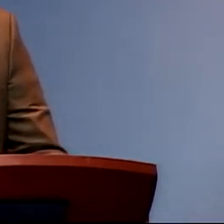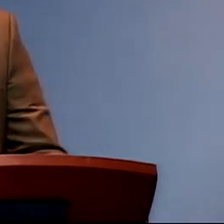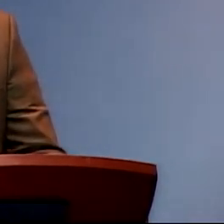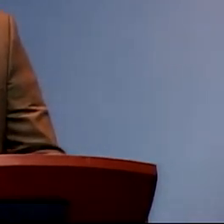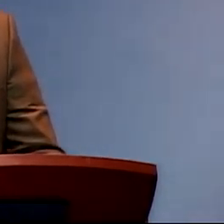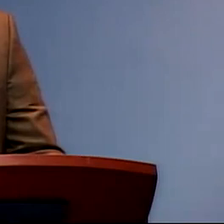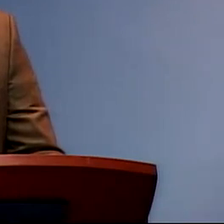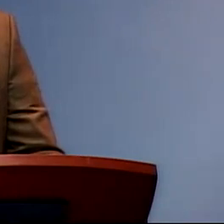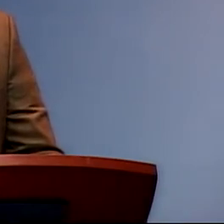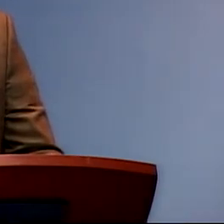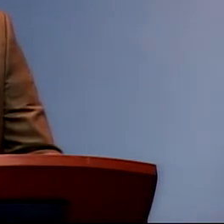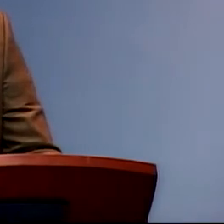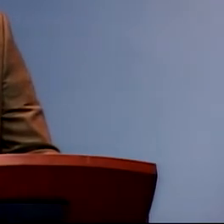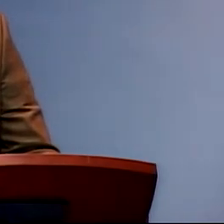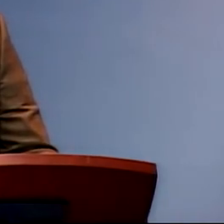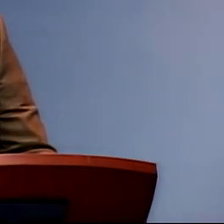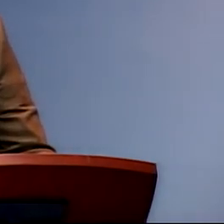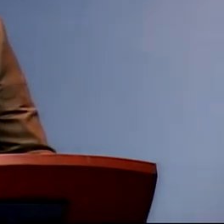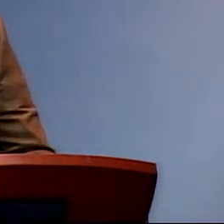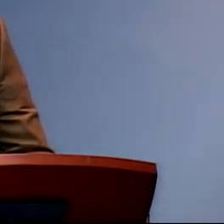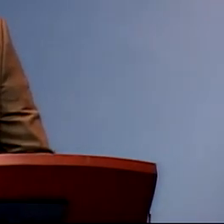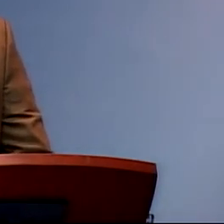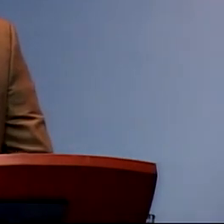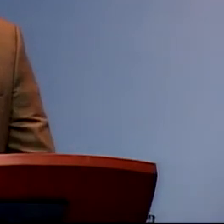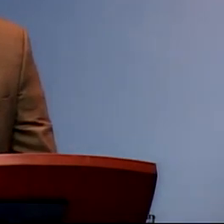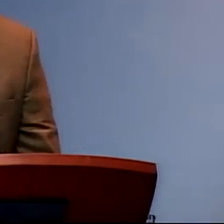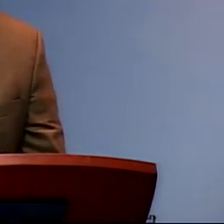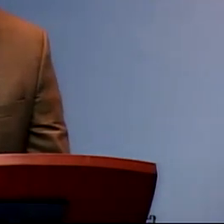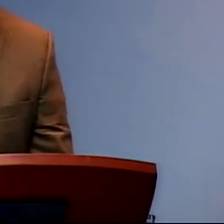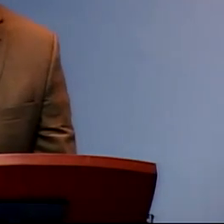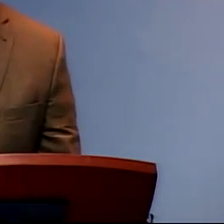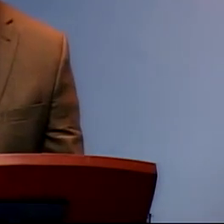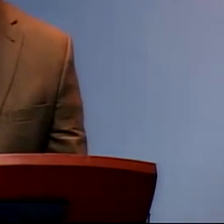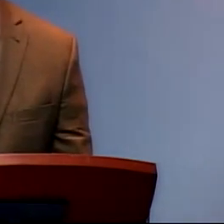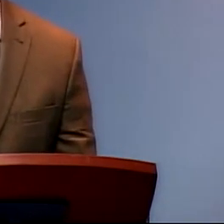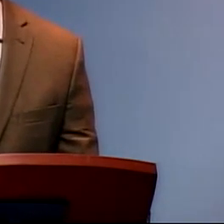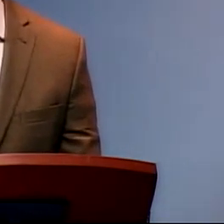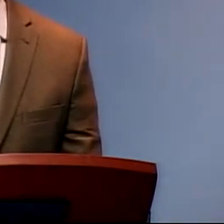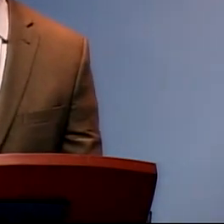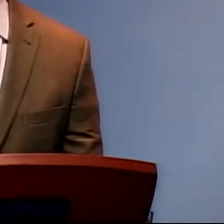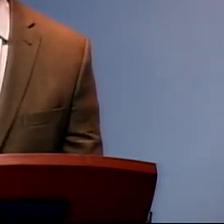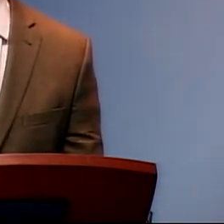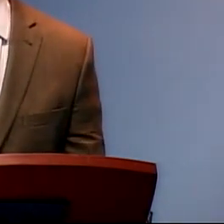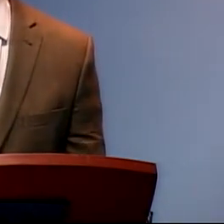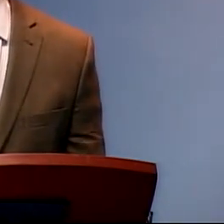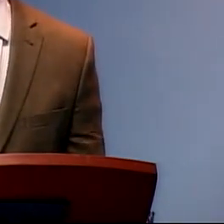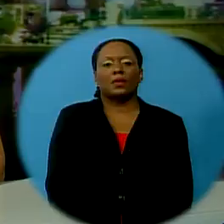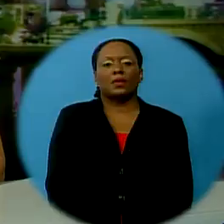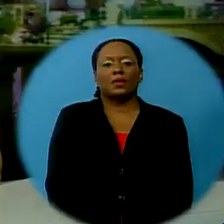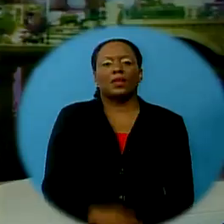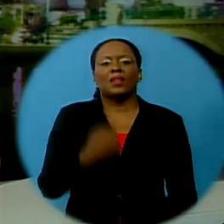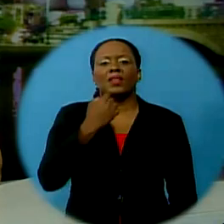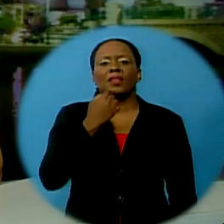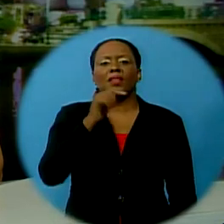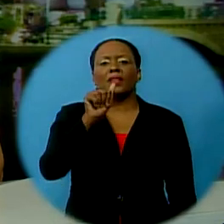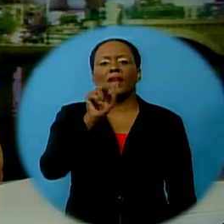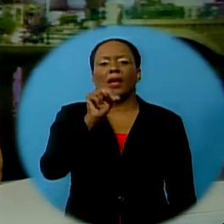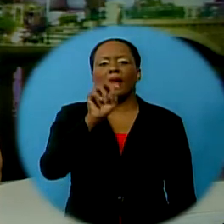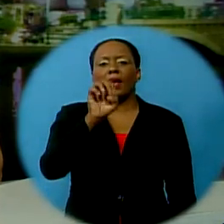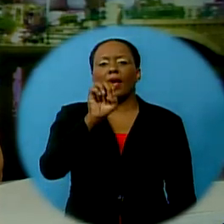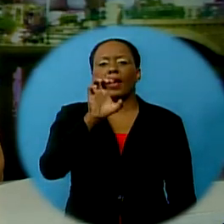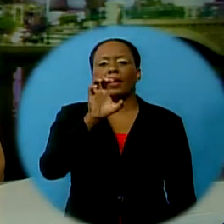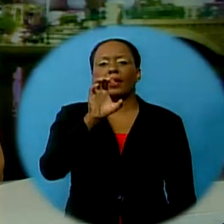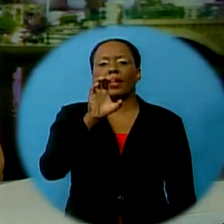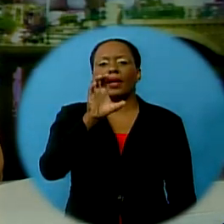the world, even though it is interconnected and interdependent, does have some latent differences. And Minister